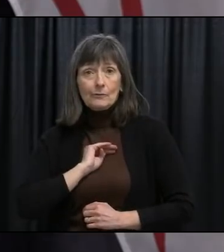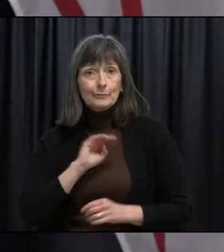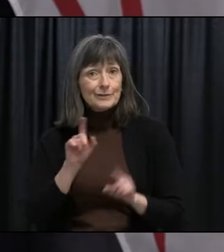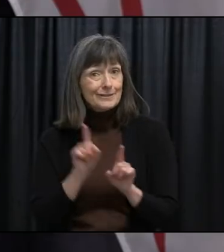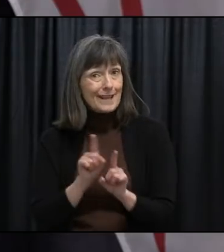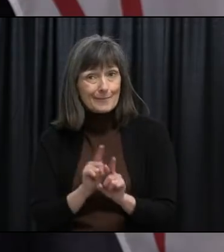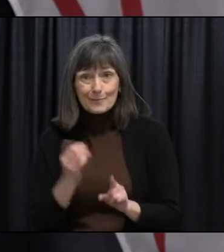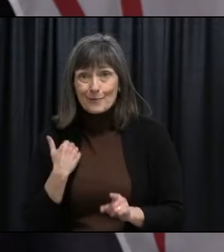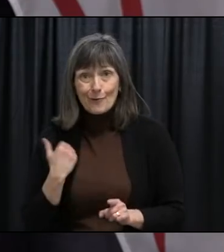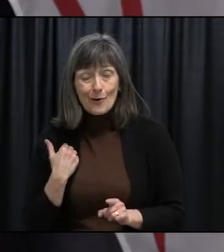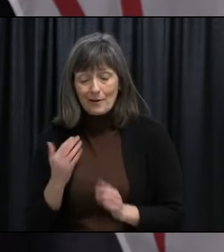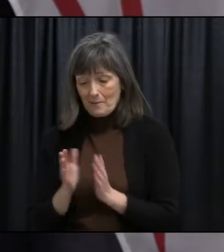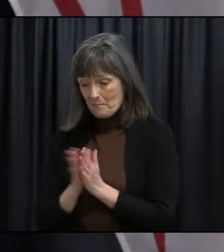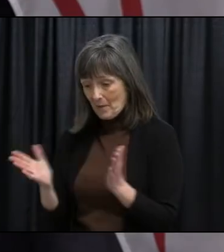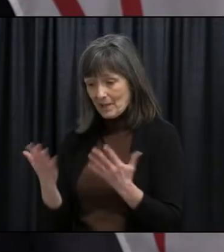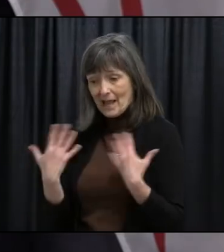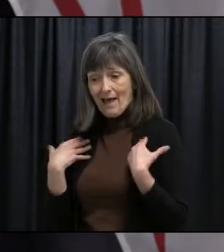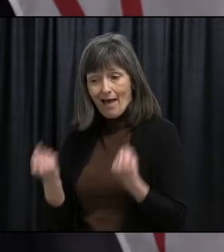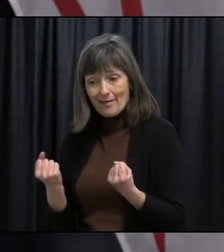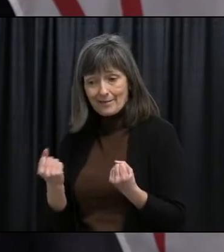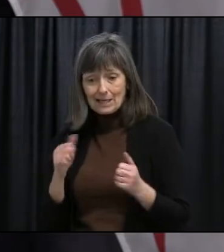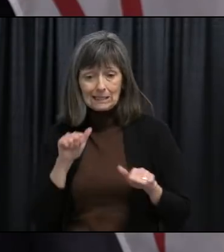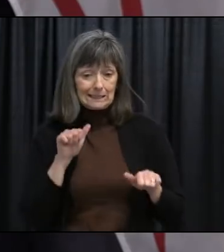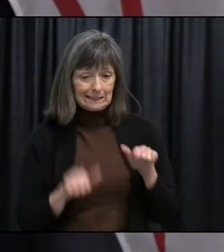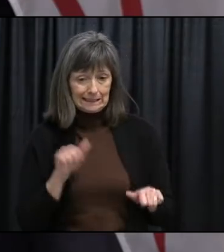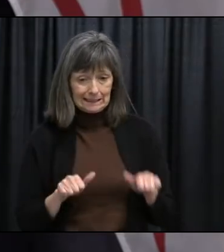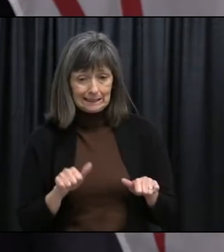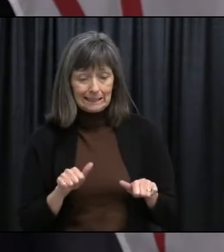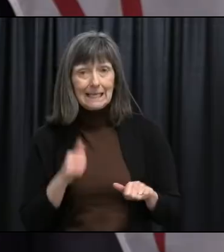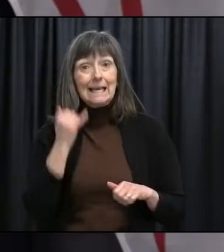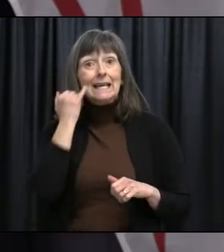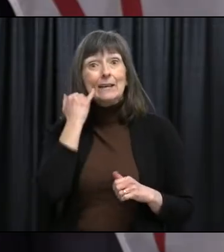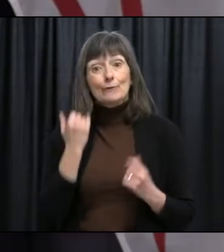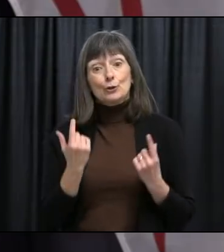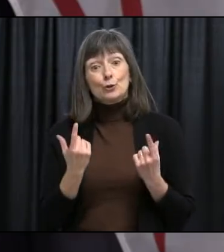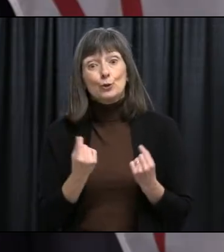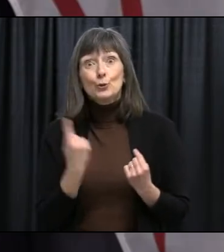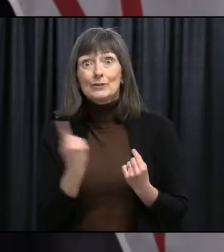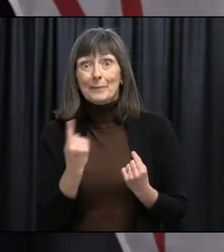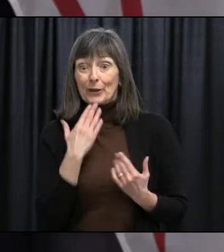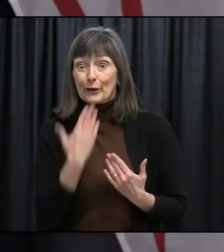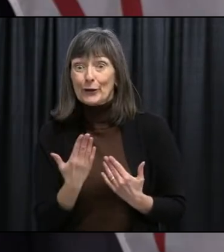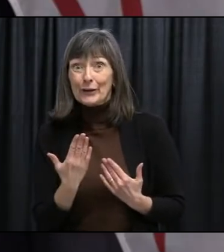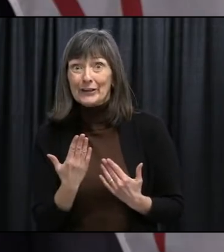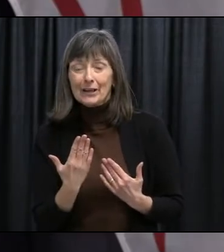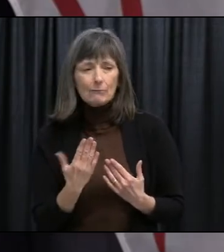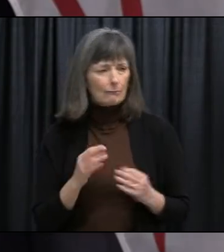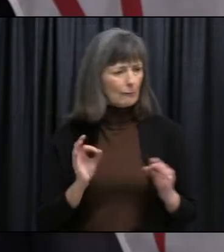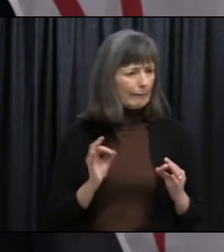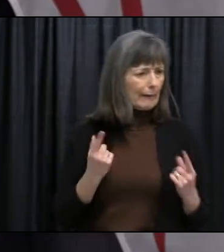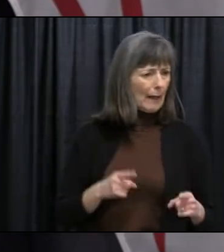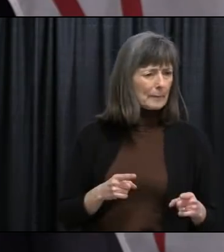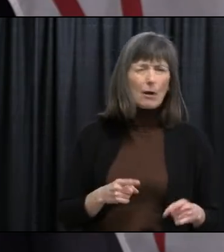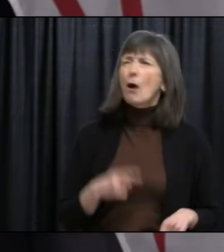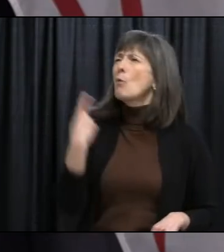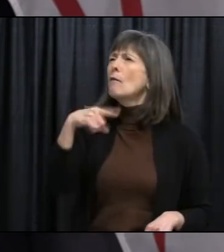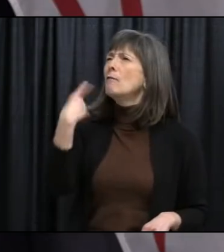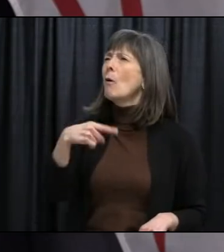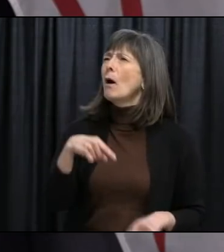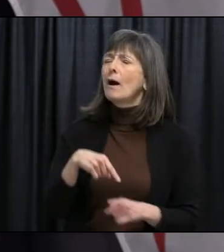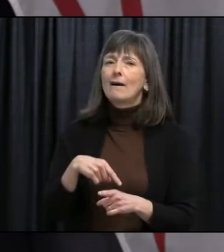it's the paradox of public health. If we do something and nothing bad happens, people think that we didn't need to do what we